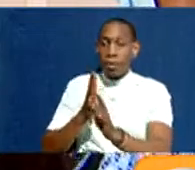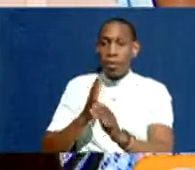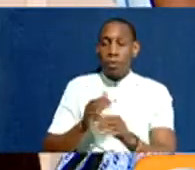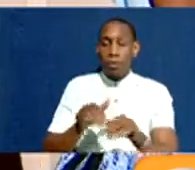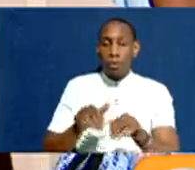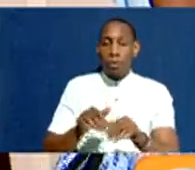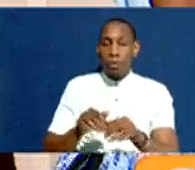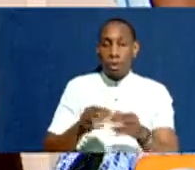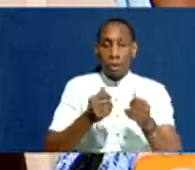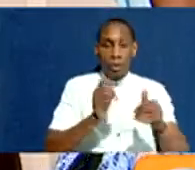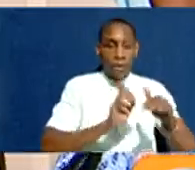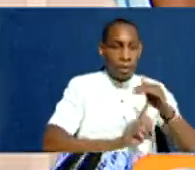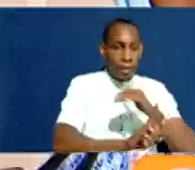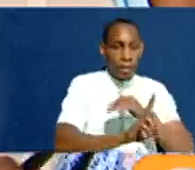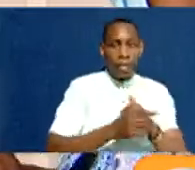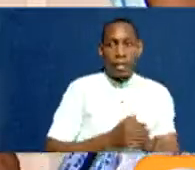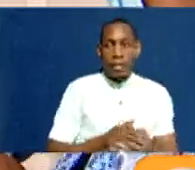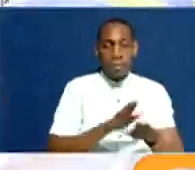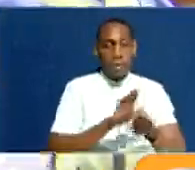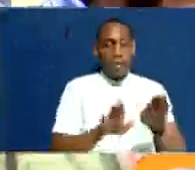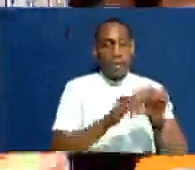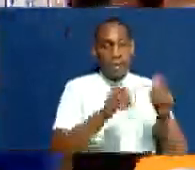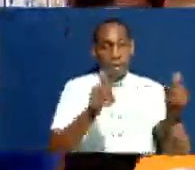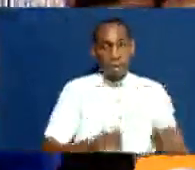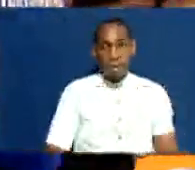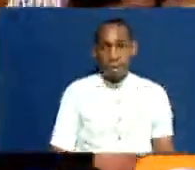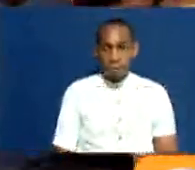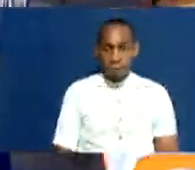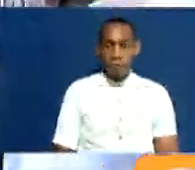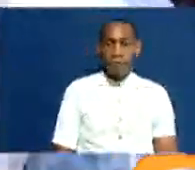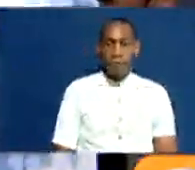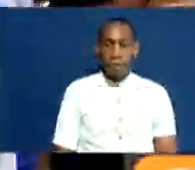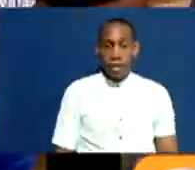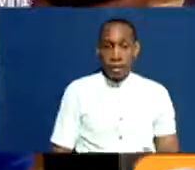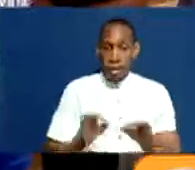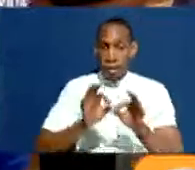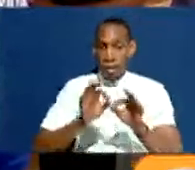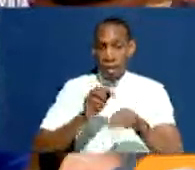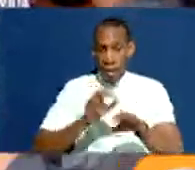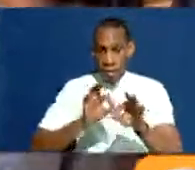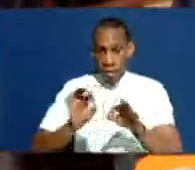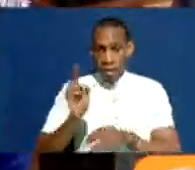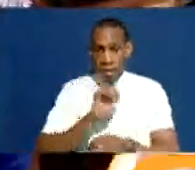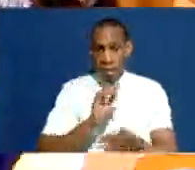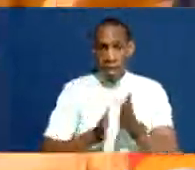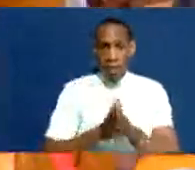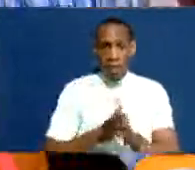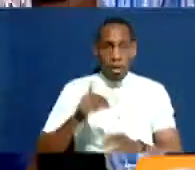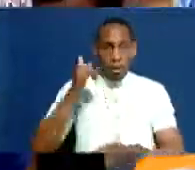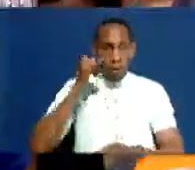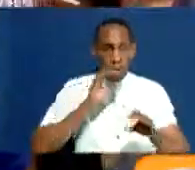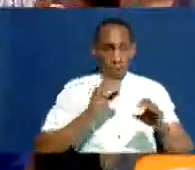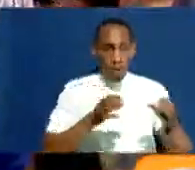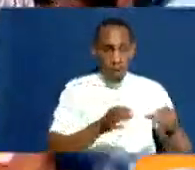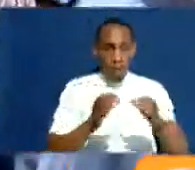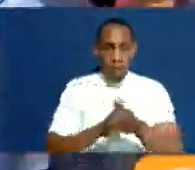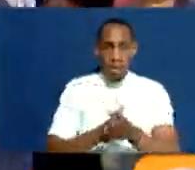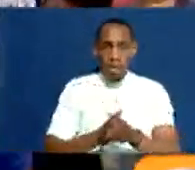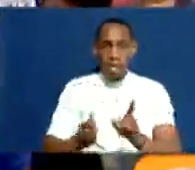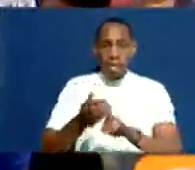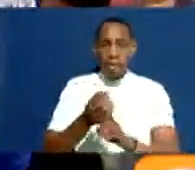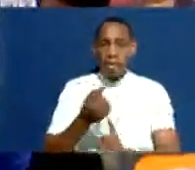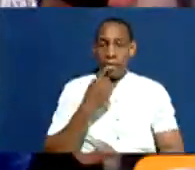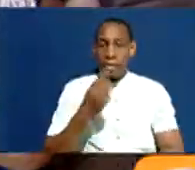huko ndani, na kila kitu itakuwa sawa. Despite the extension, no mobile operator has managed 100%